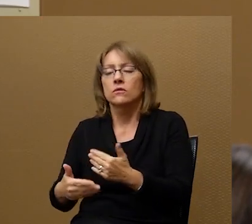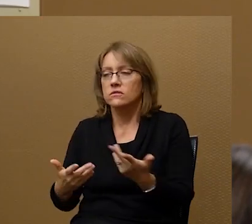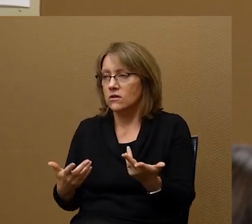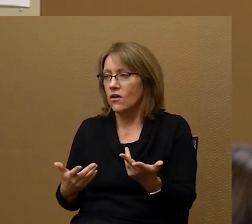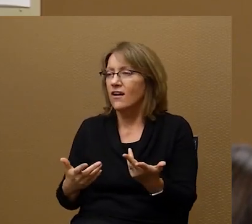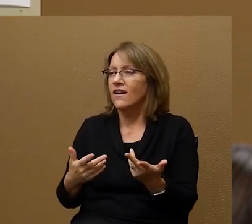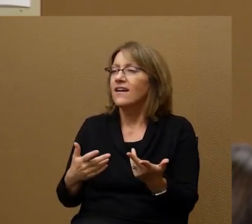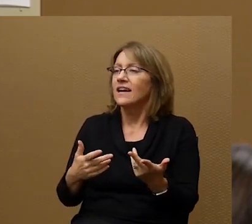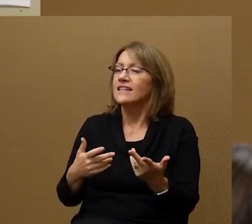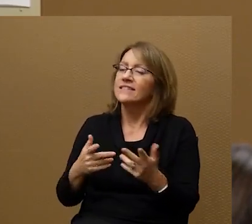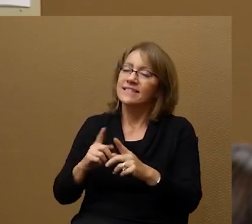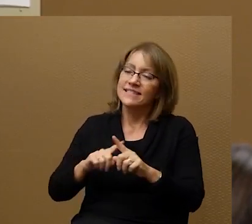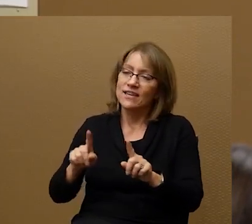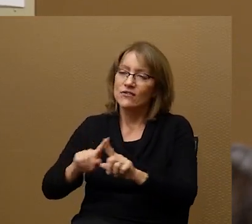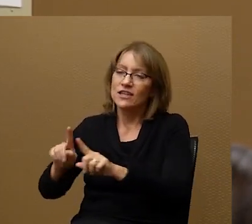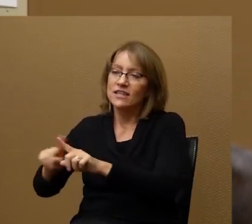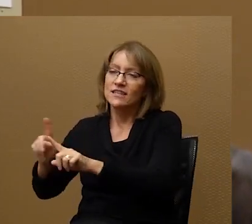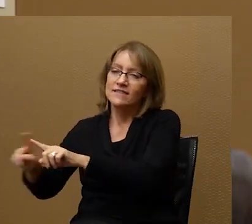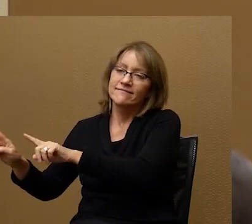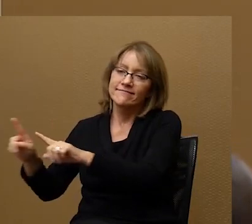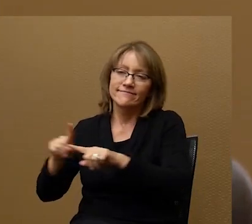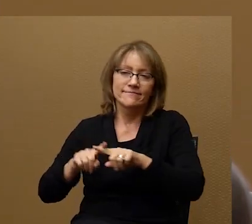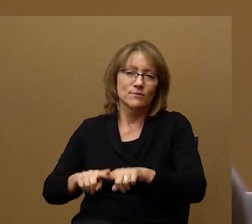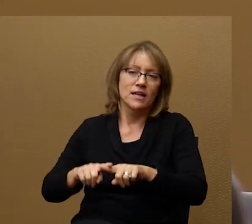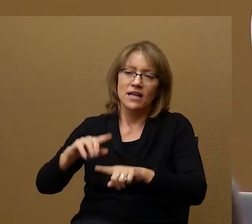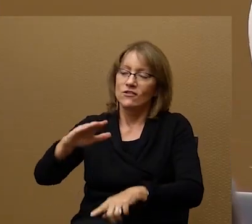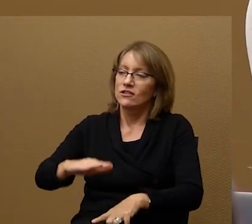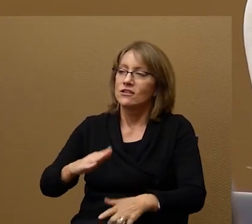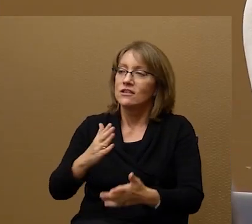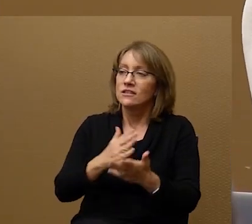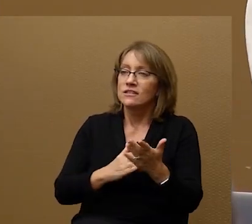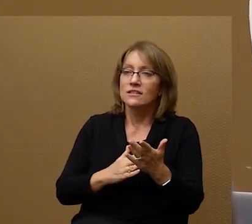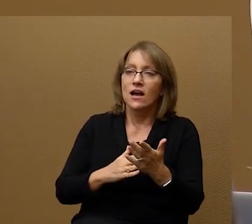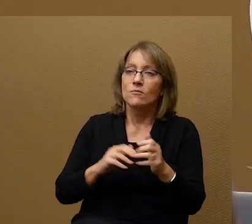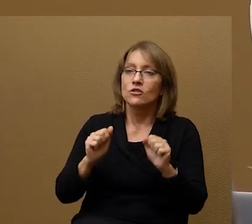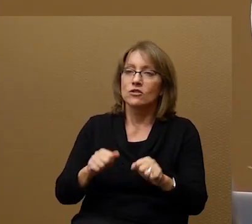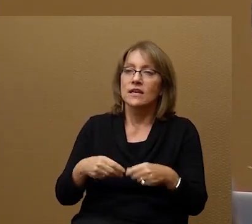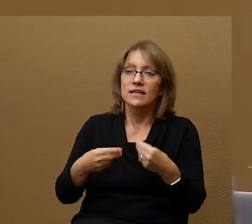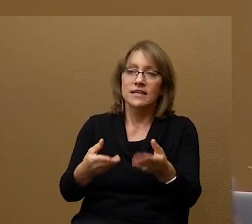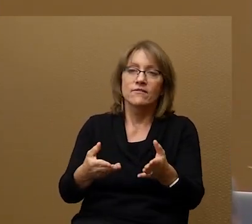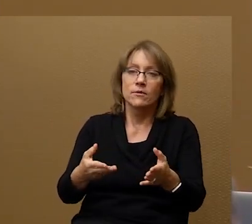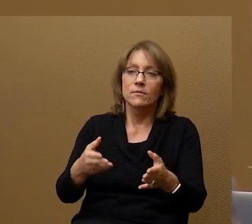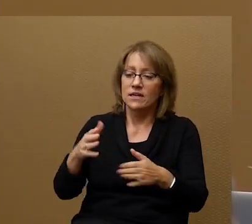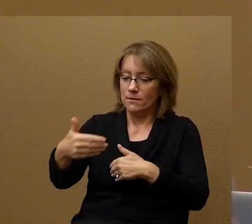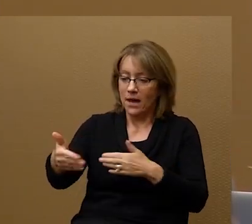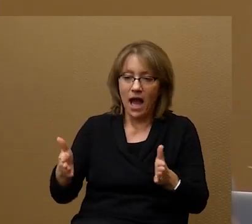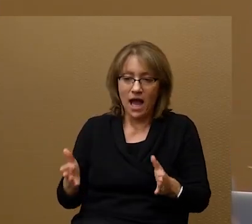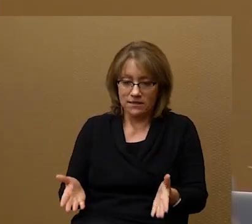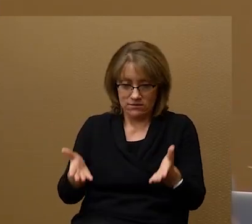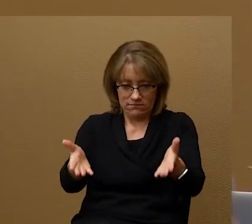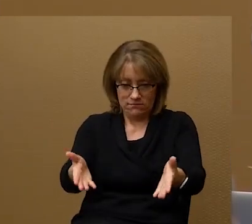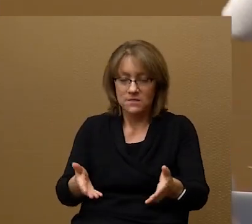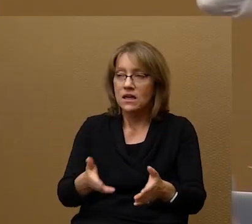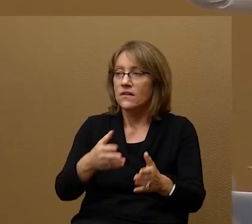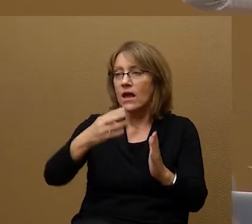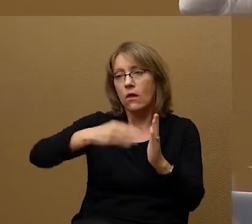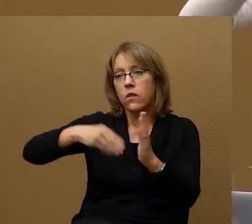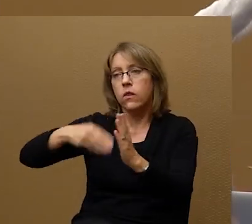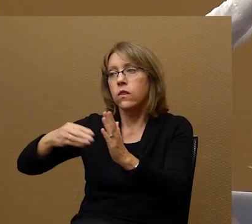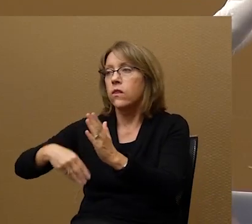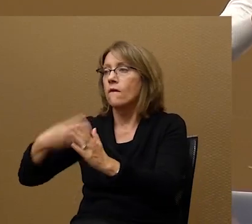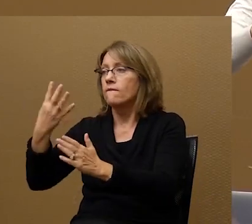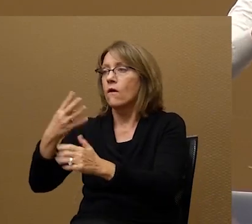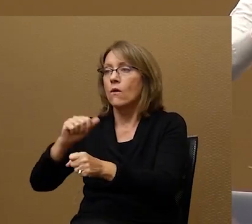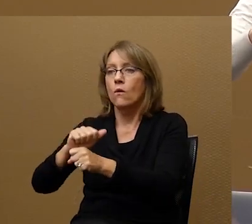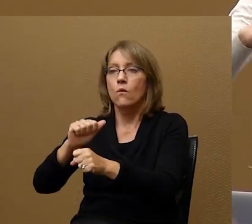different for every child. Some kids can be given a task box, and they can complete the 4 worksheets, and they see